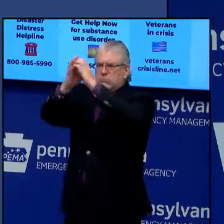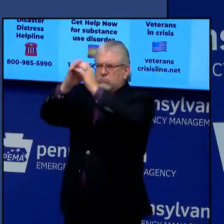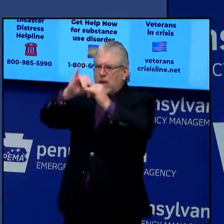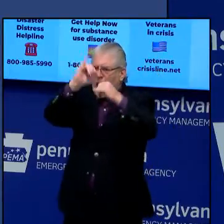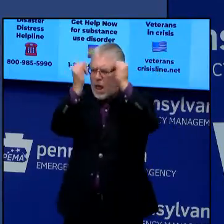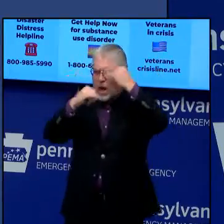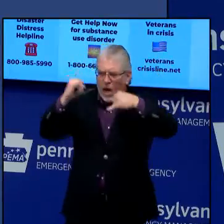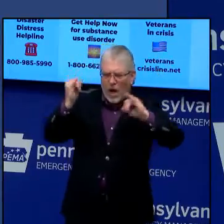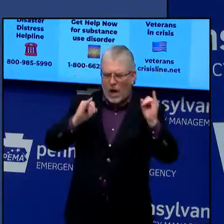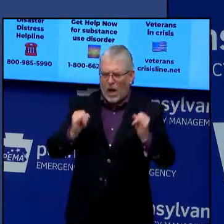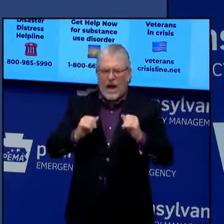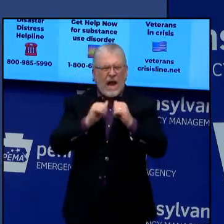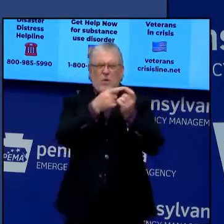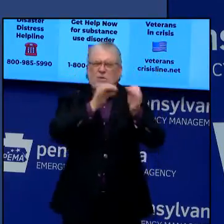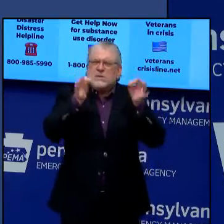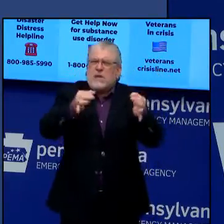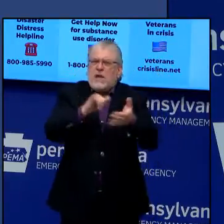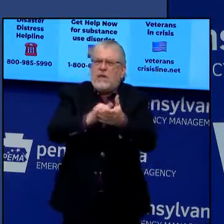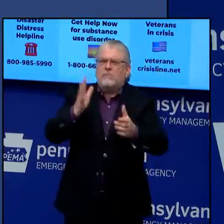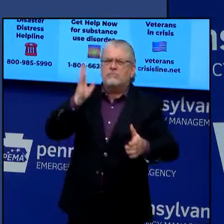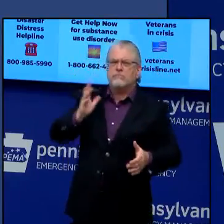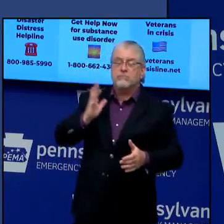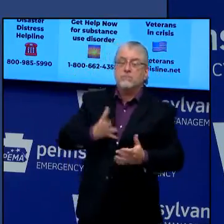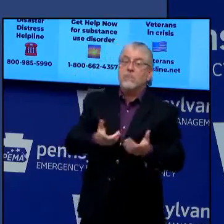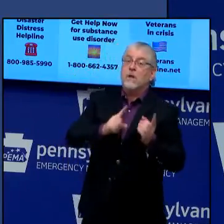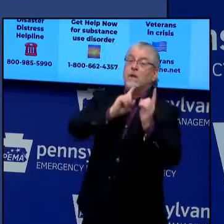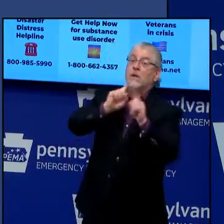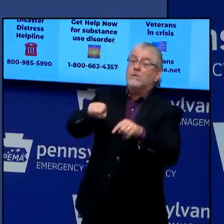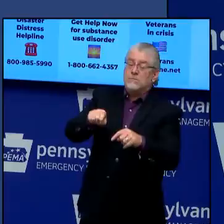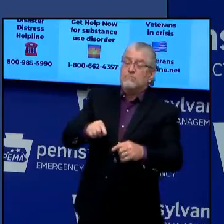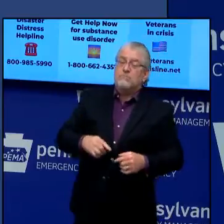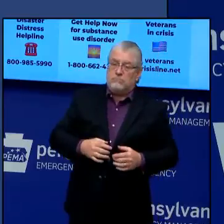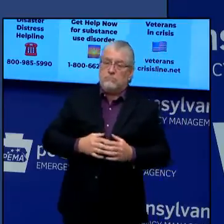in the 60s that those regions were identified,